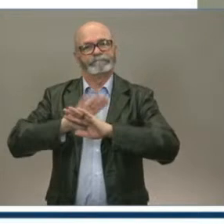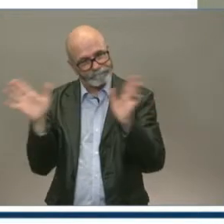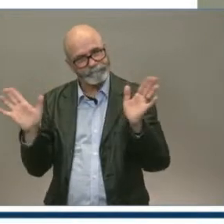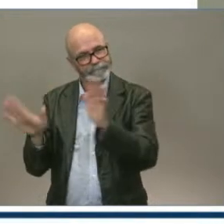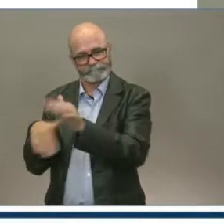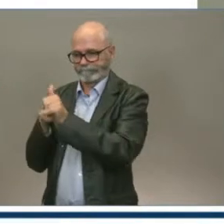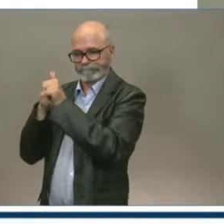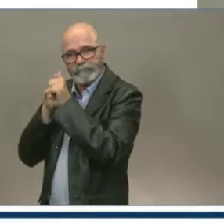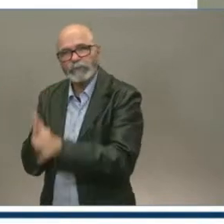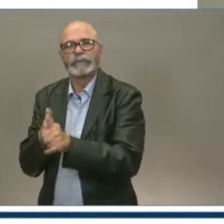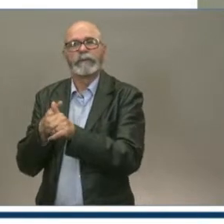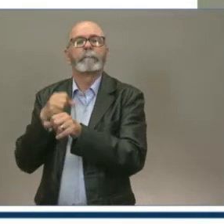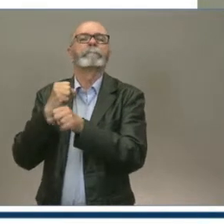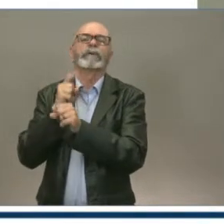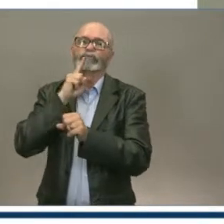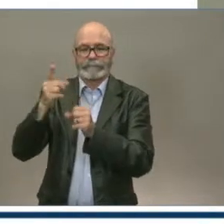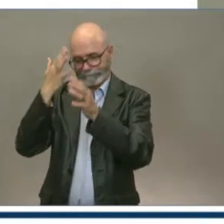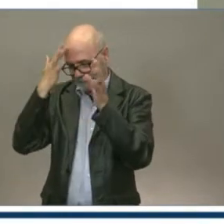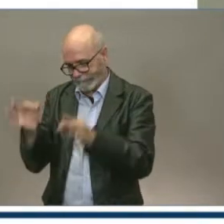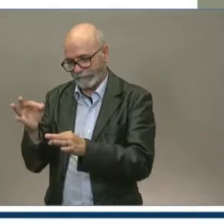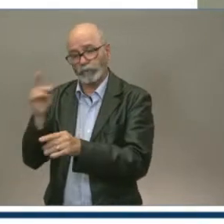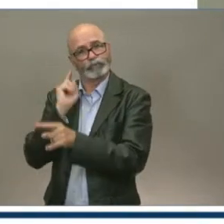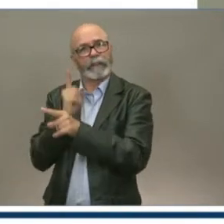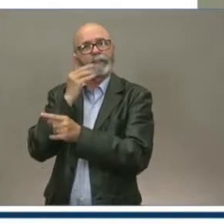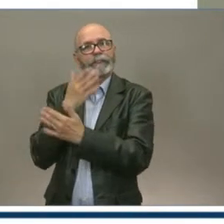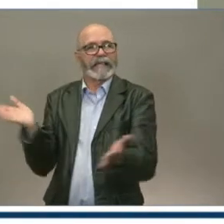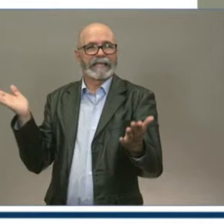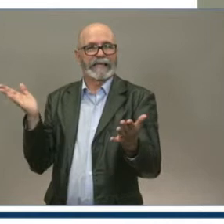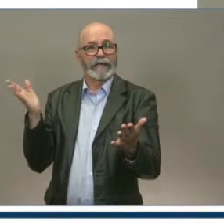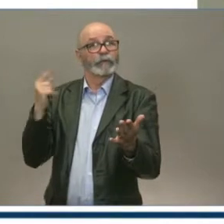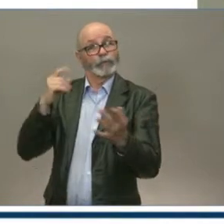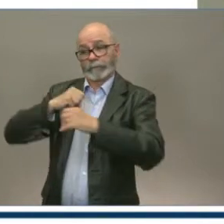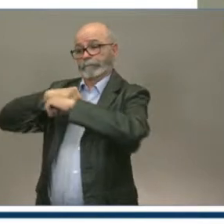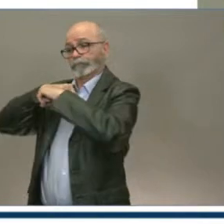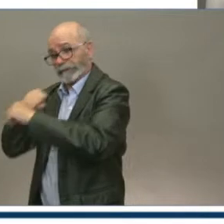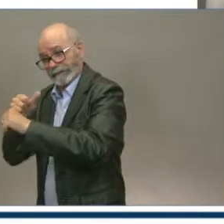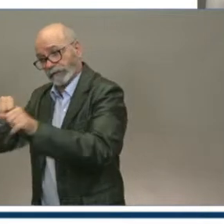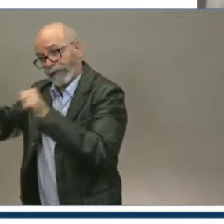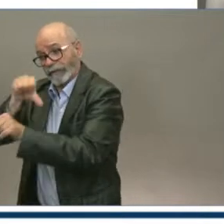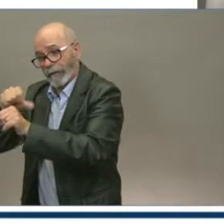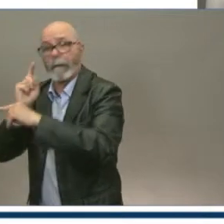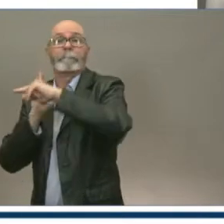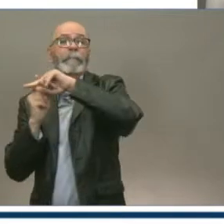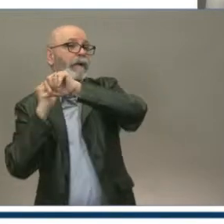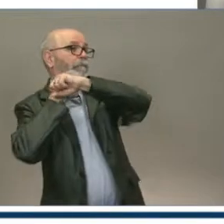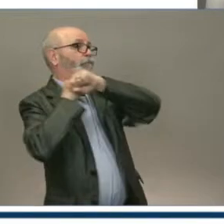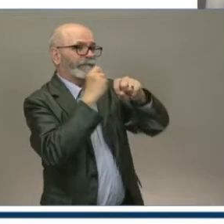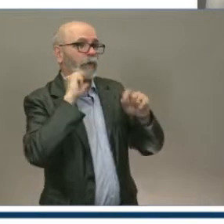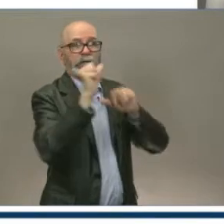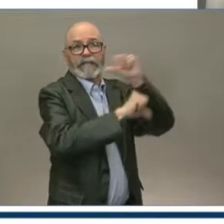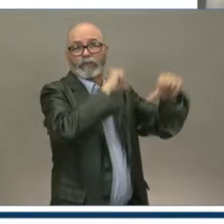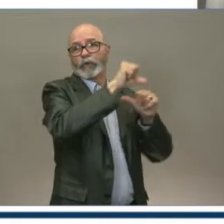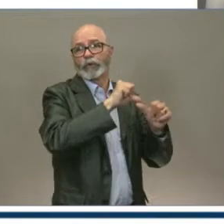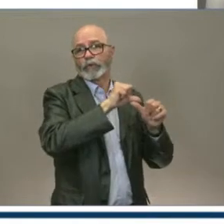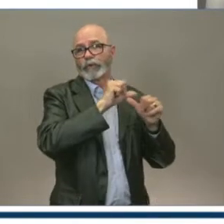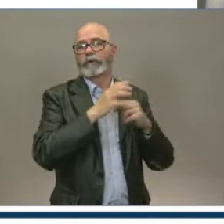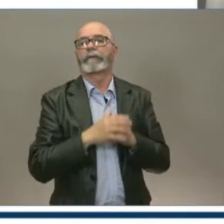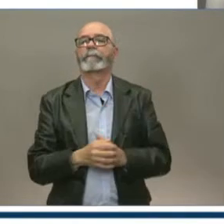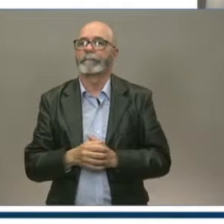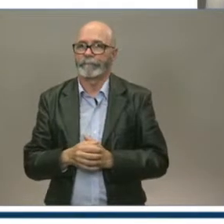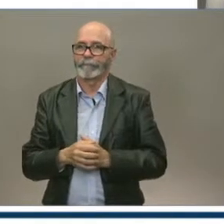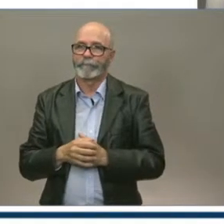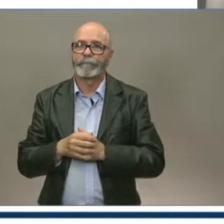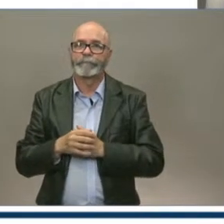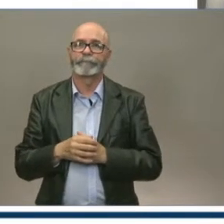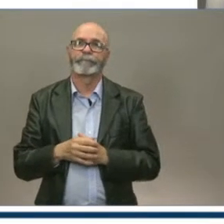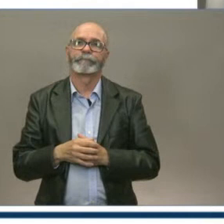for themselves to protect not only themselves but to protect each other. Go ahead with your follow-up, Nicola. So you mentioned it's kind of